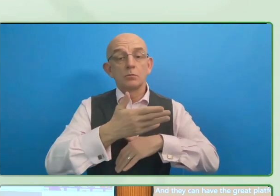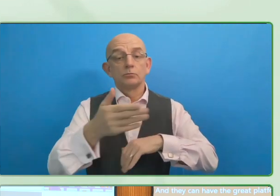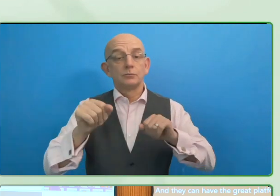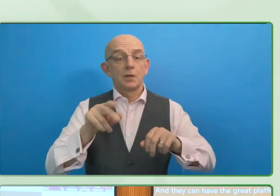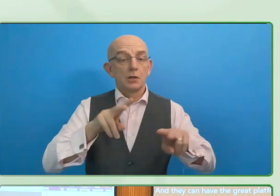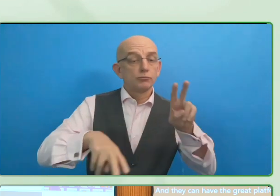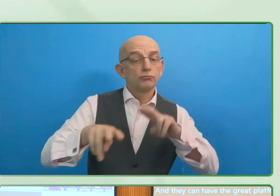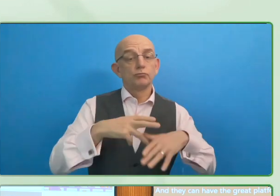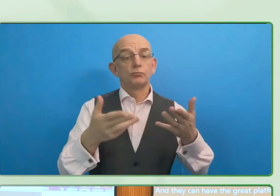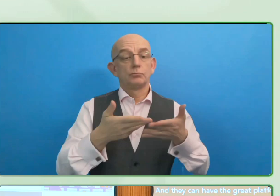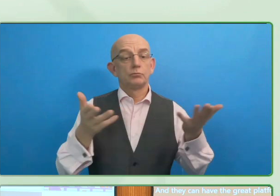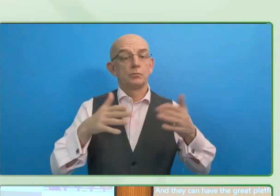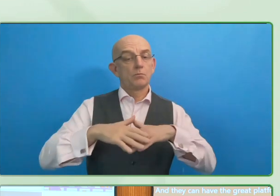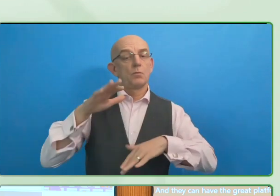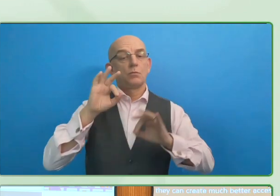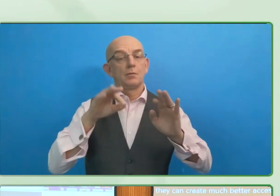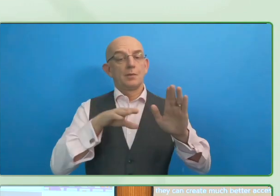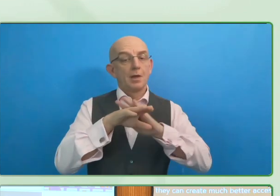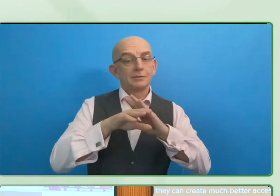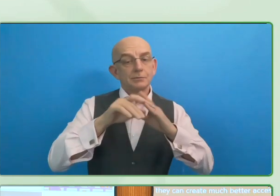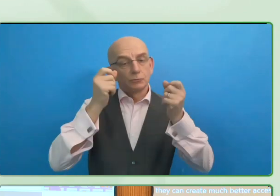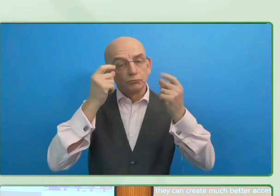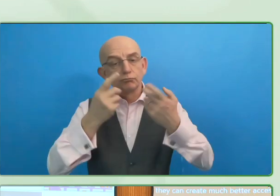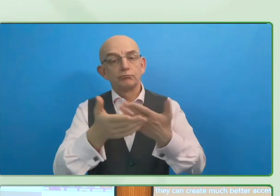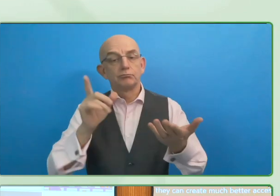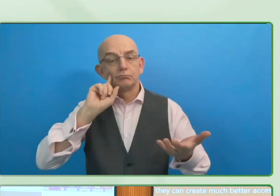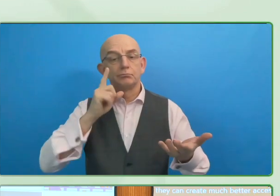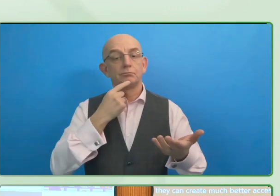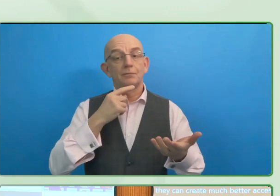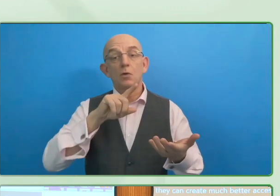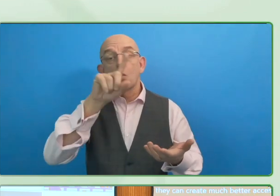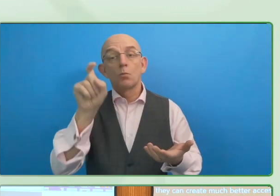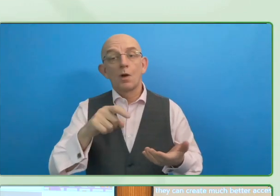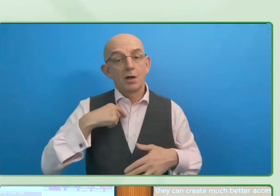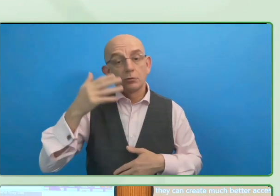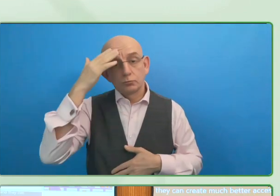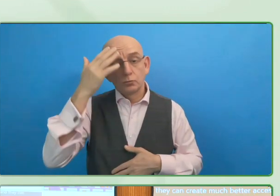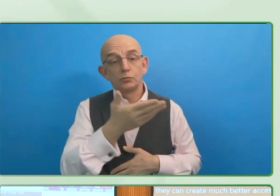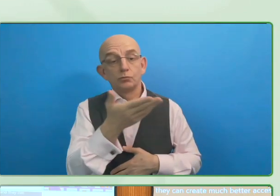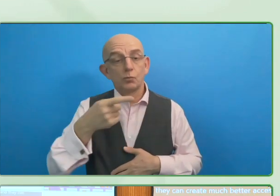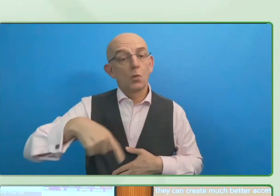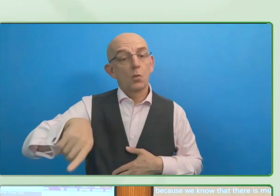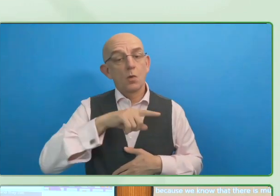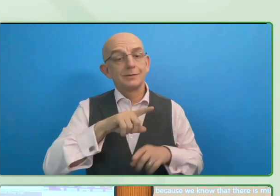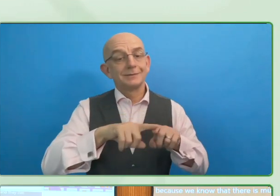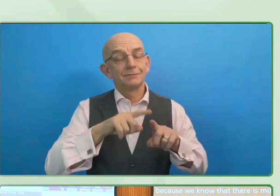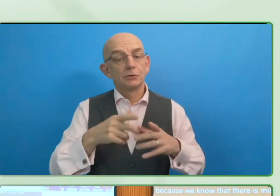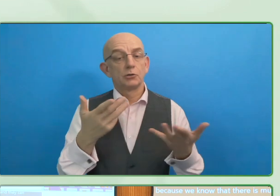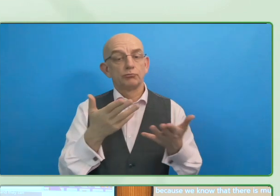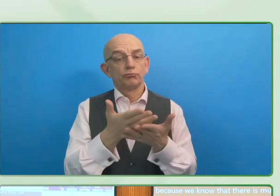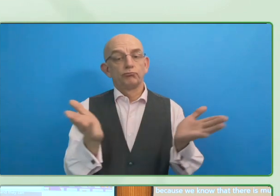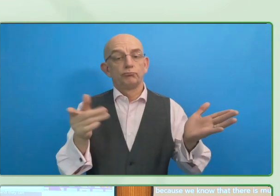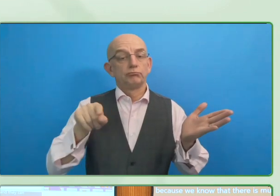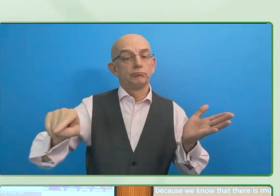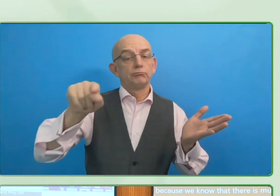is multiple services around the world, and very often they're used, for example, general communication tool, but that's not something